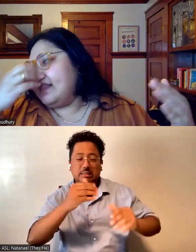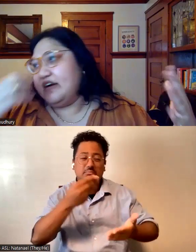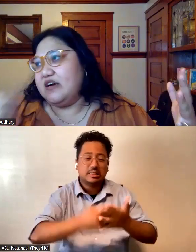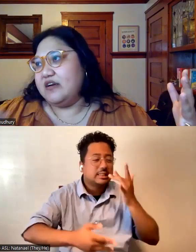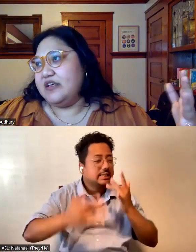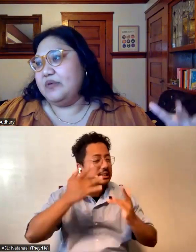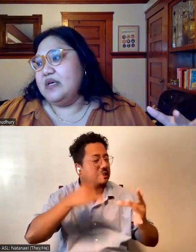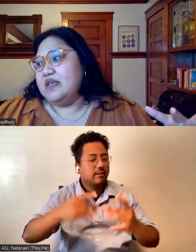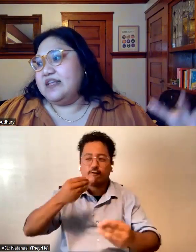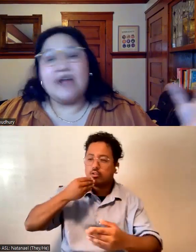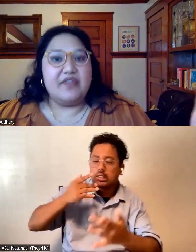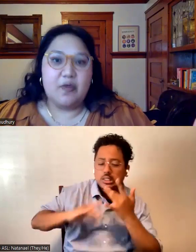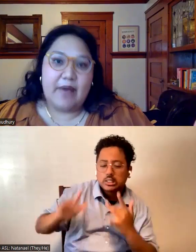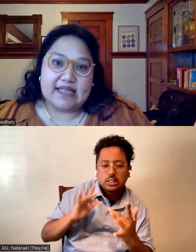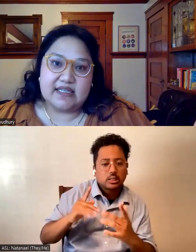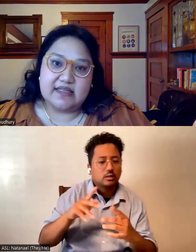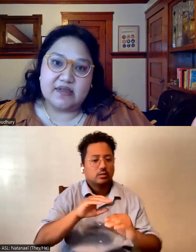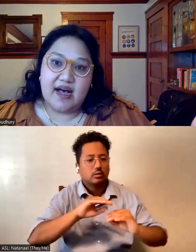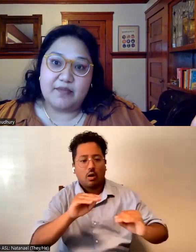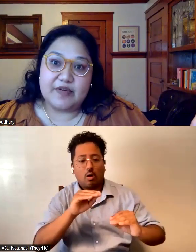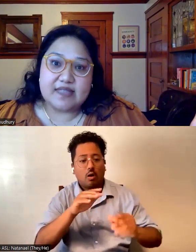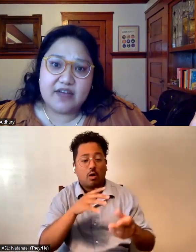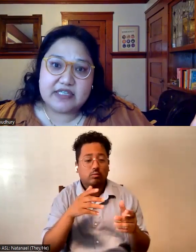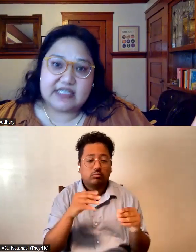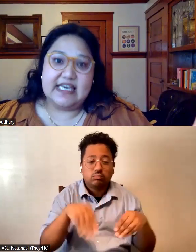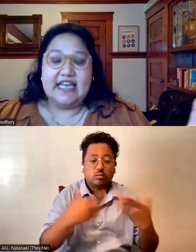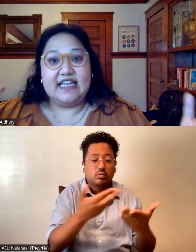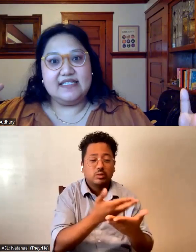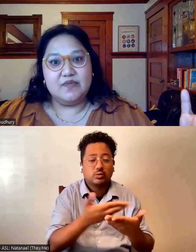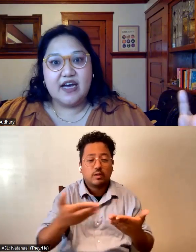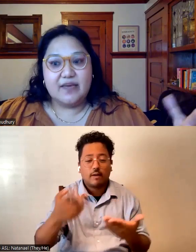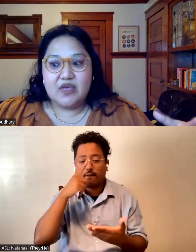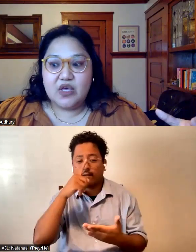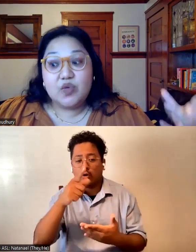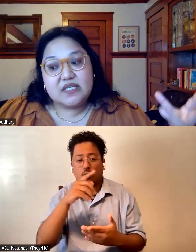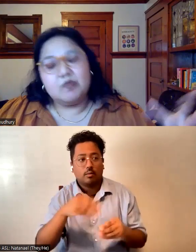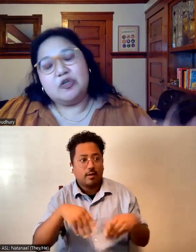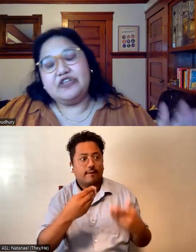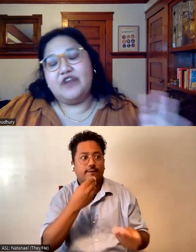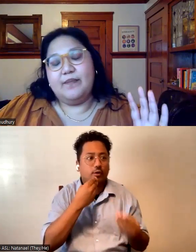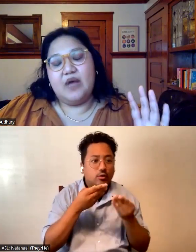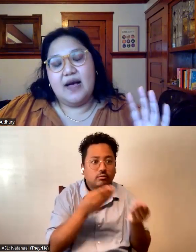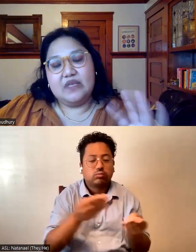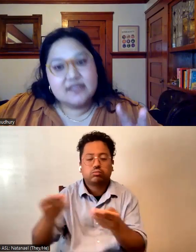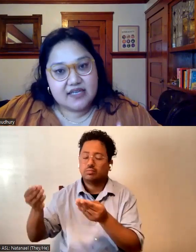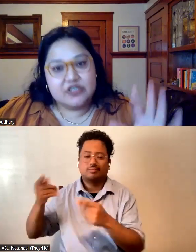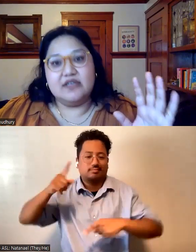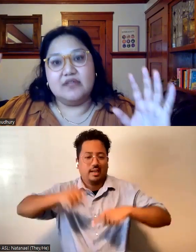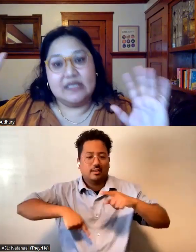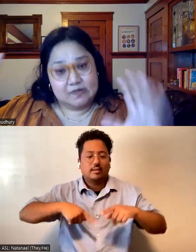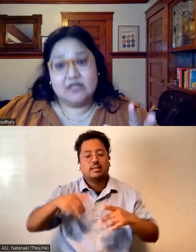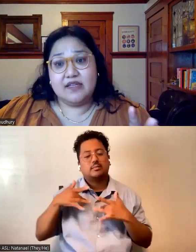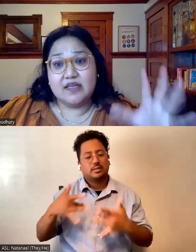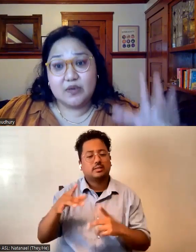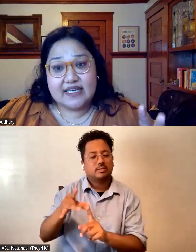and that they're, they don't have the capacities for sovereignty. And yet at the same time, you see, especially from East Asia,